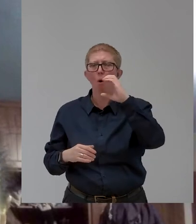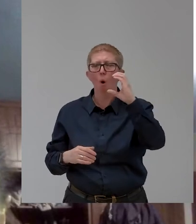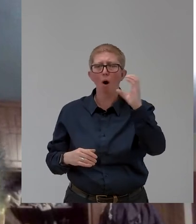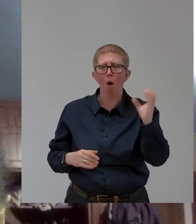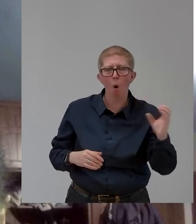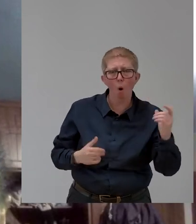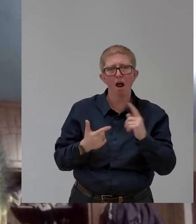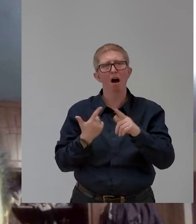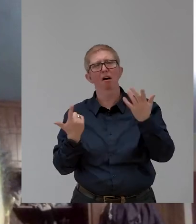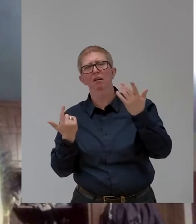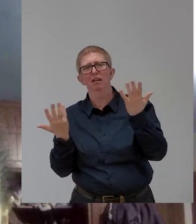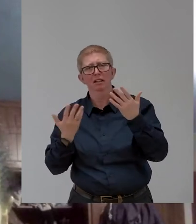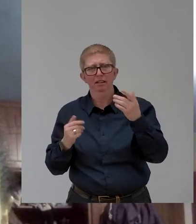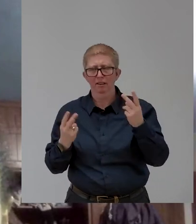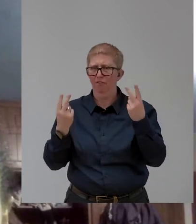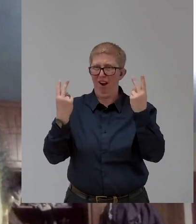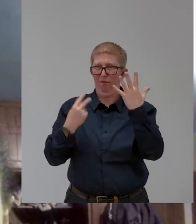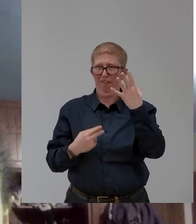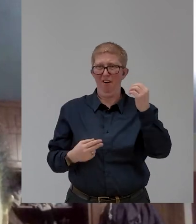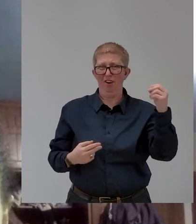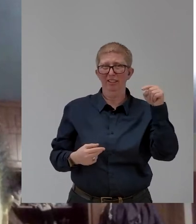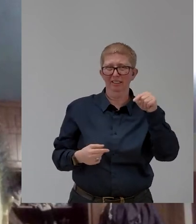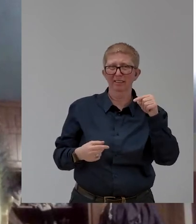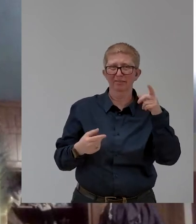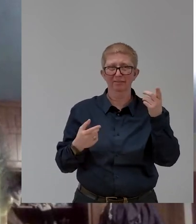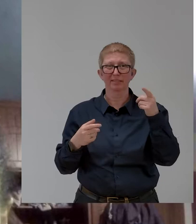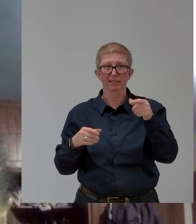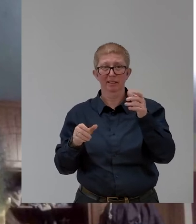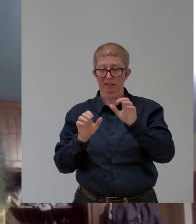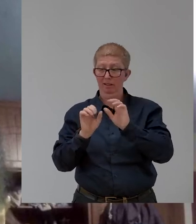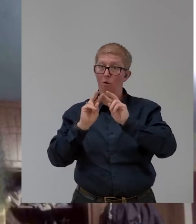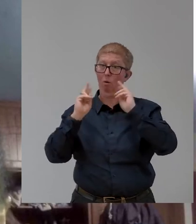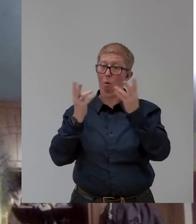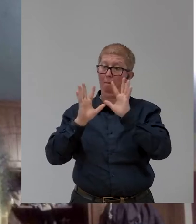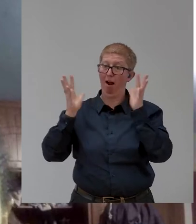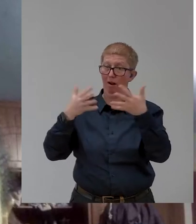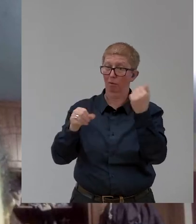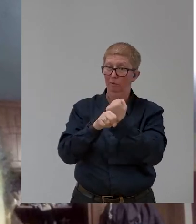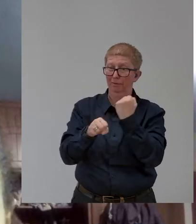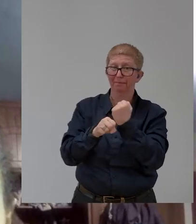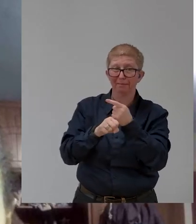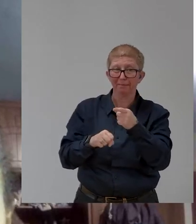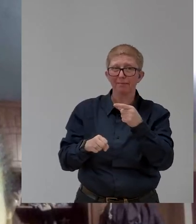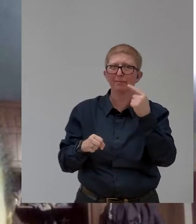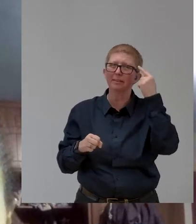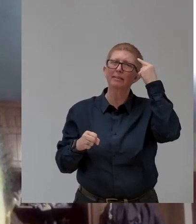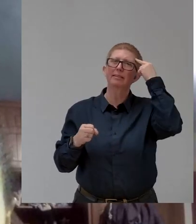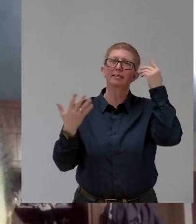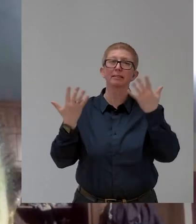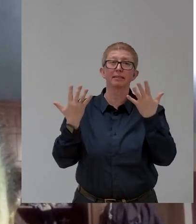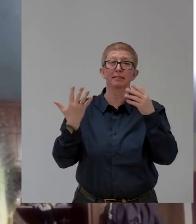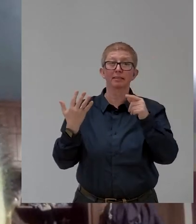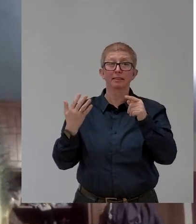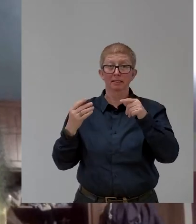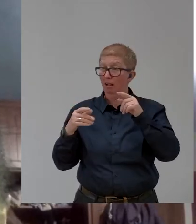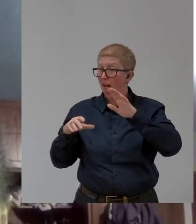globally. But what really matters is are they really inclusive on the grassroots? Do they employ people in Kenya, people in Zambia, people